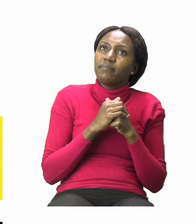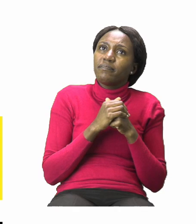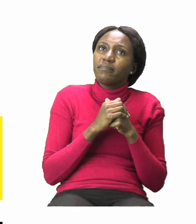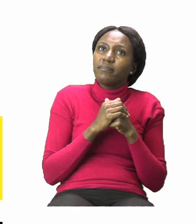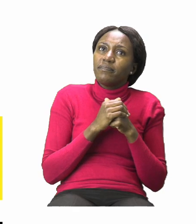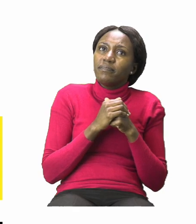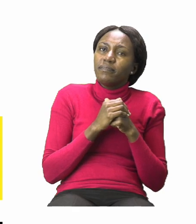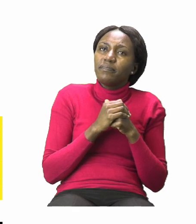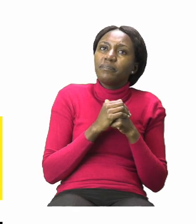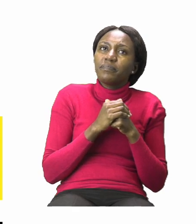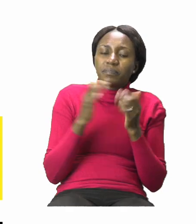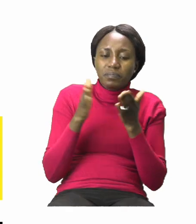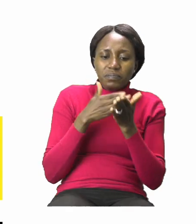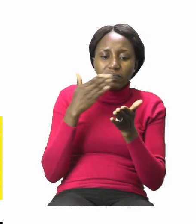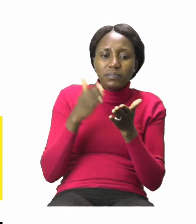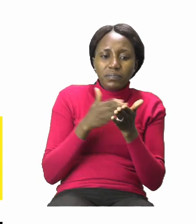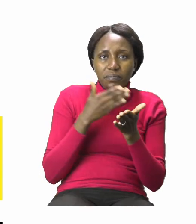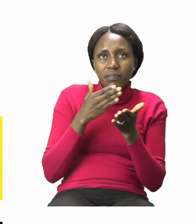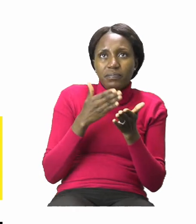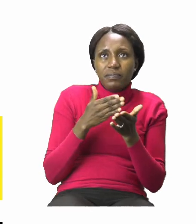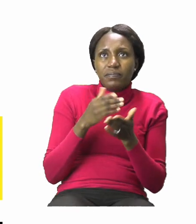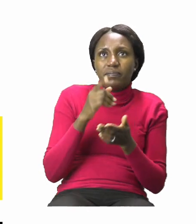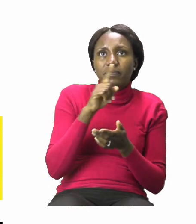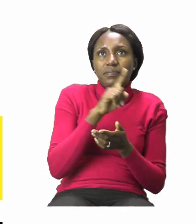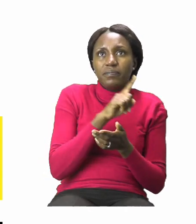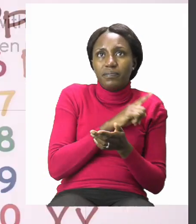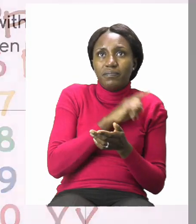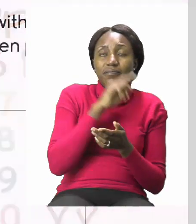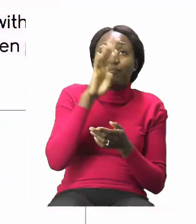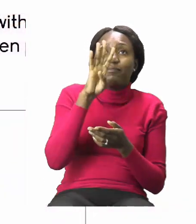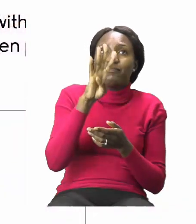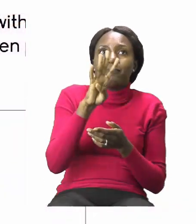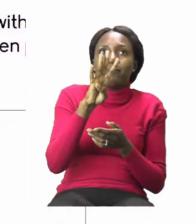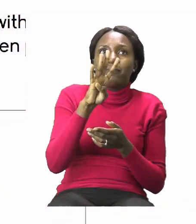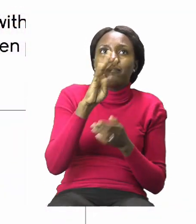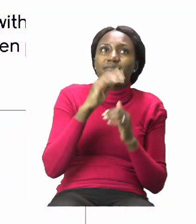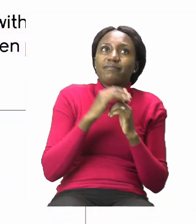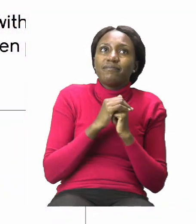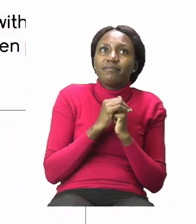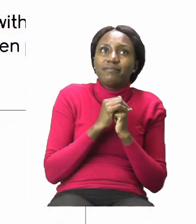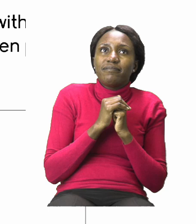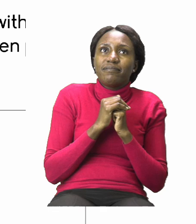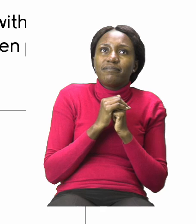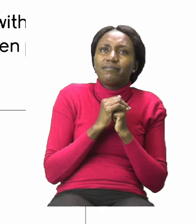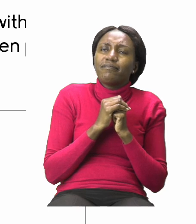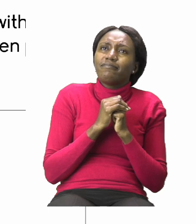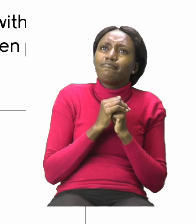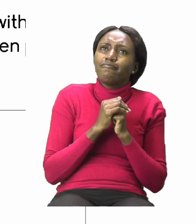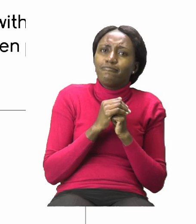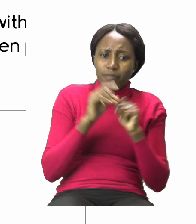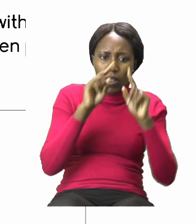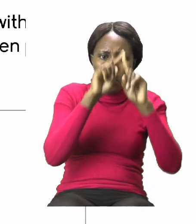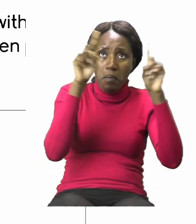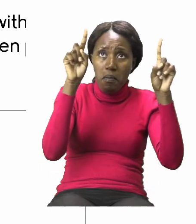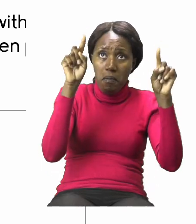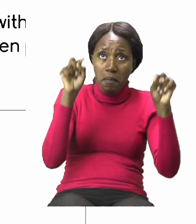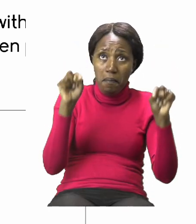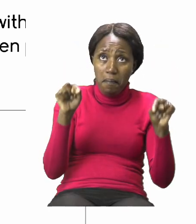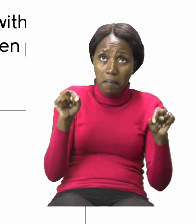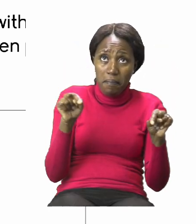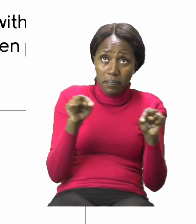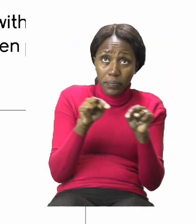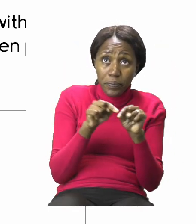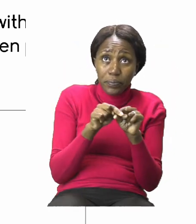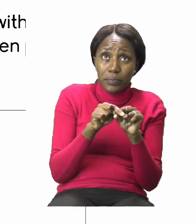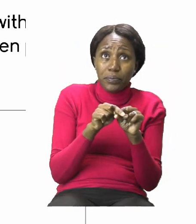the next page, page 14. On page 14, we are going to continue with our